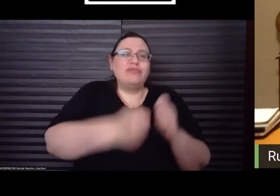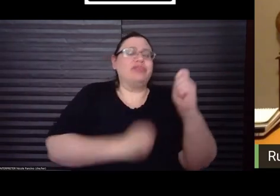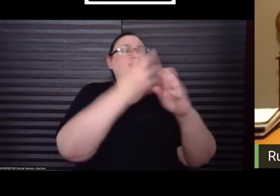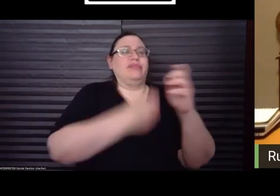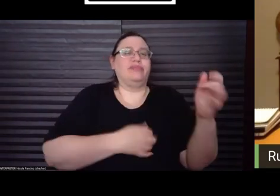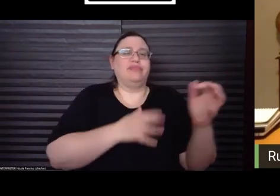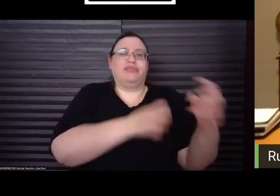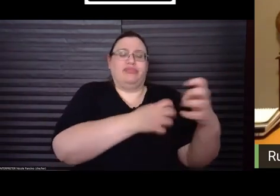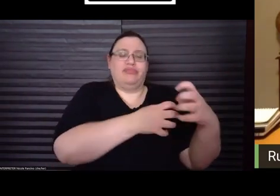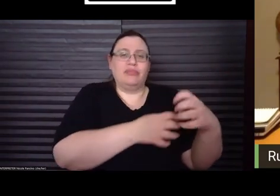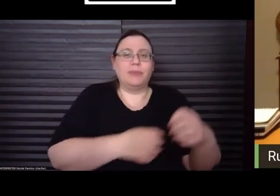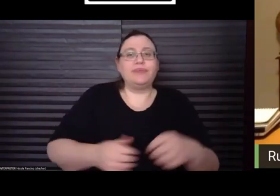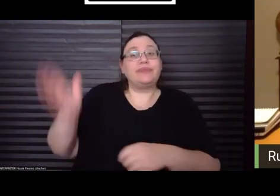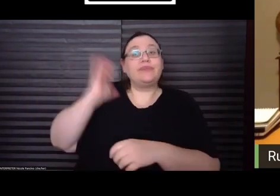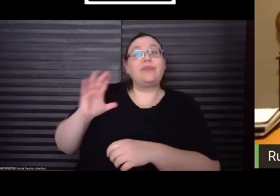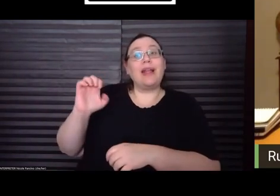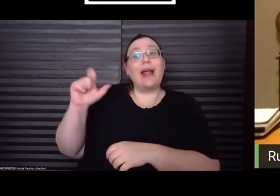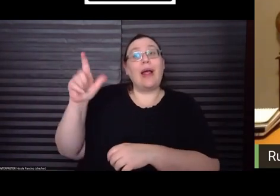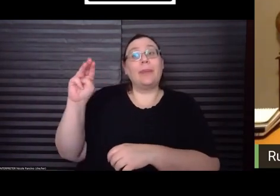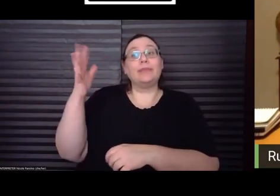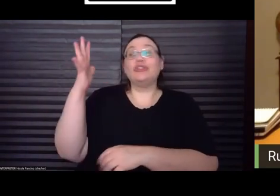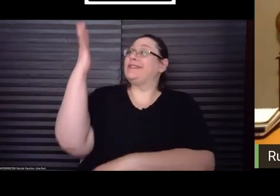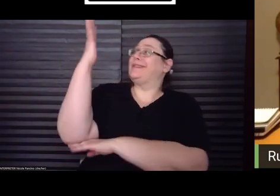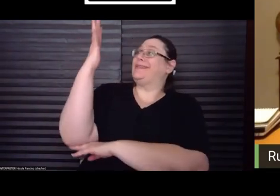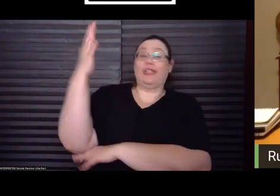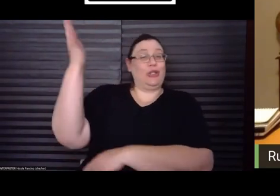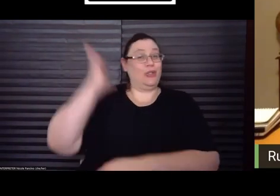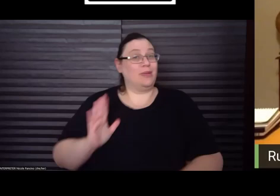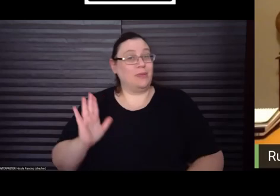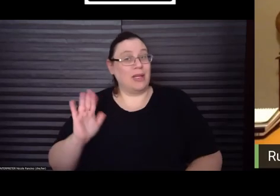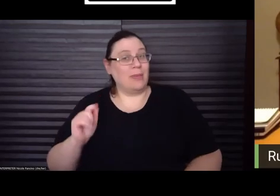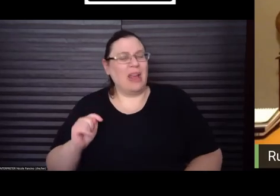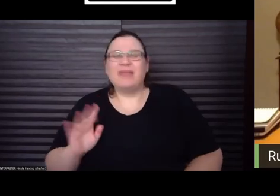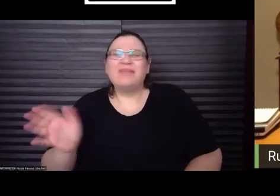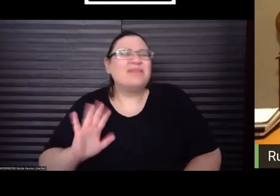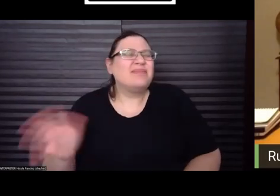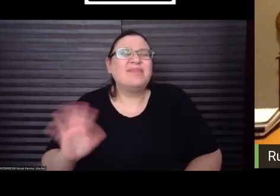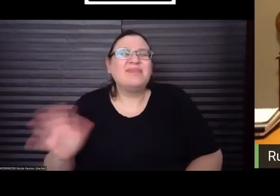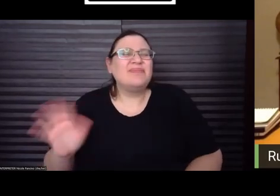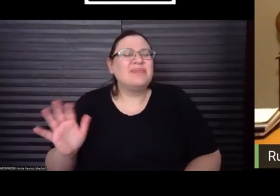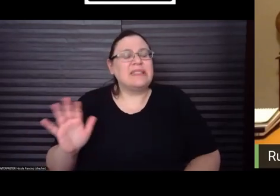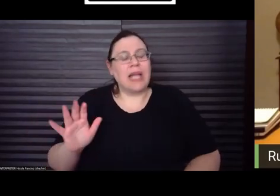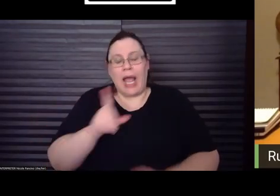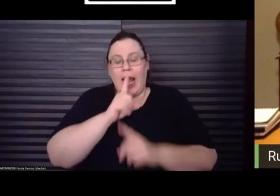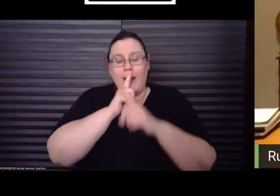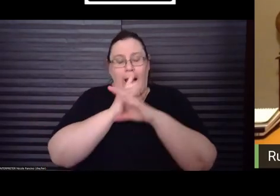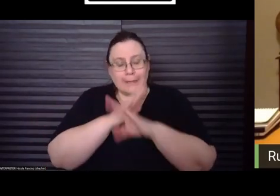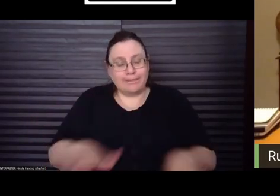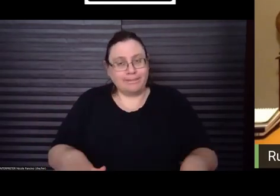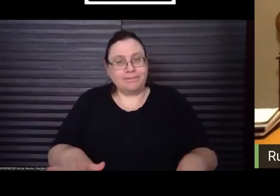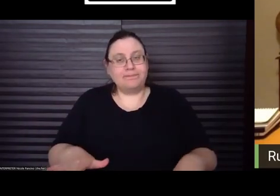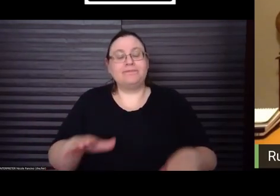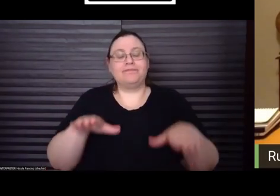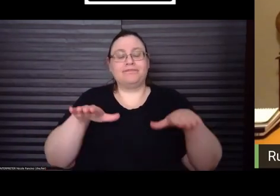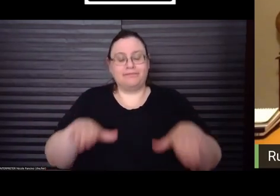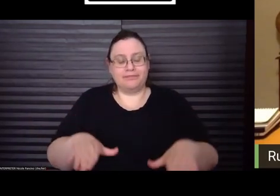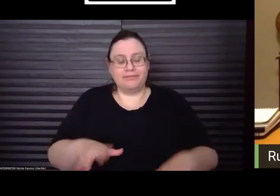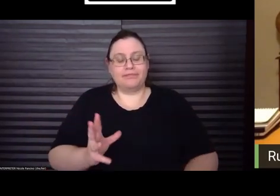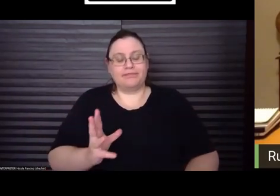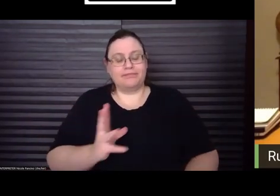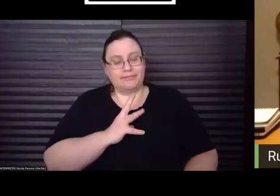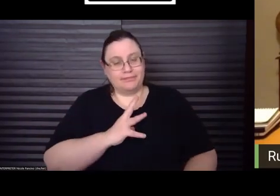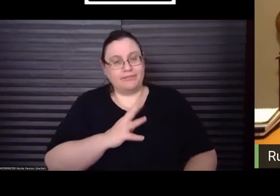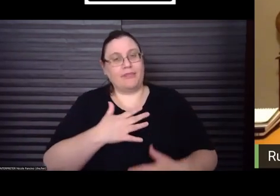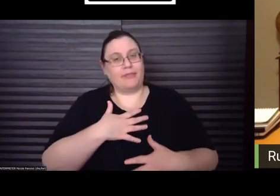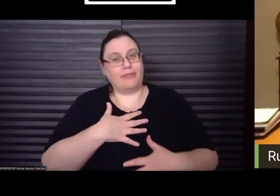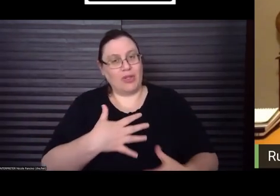the sturdy ash tree that the bat used to be, so just keep your mouth shut. Stay calm, be polite, and remember